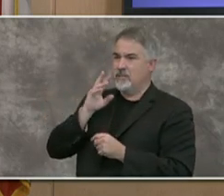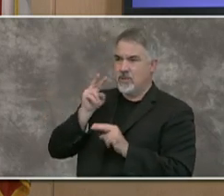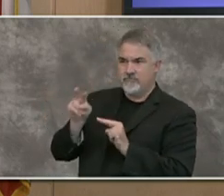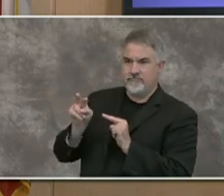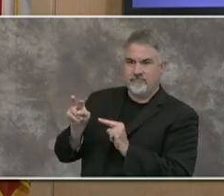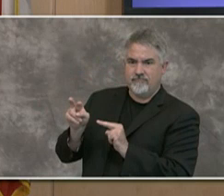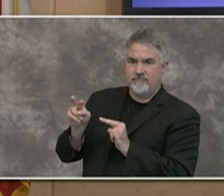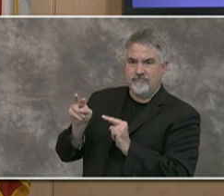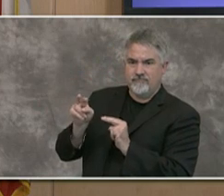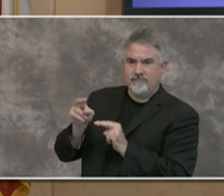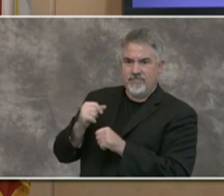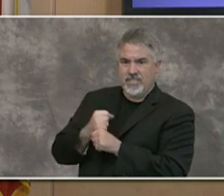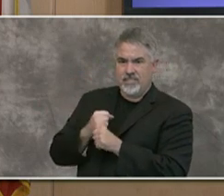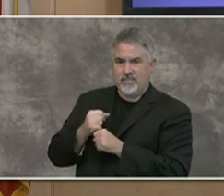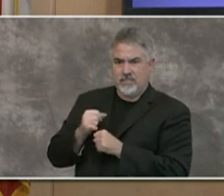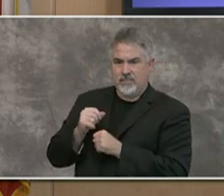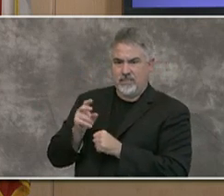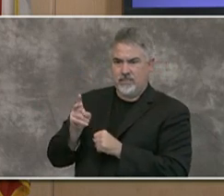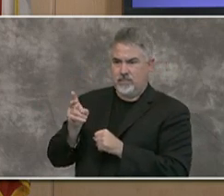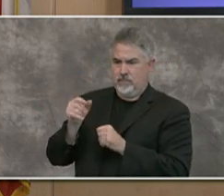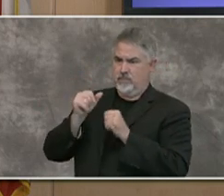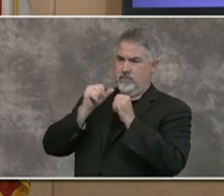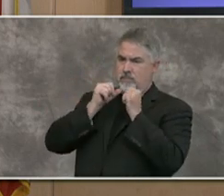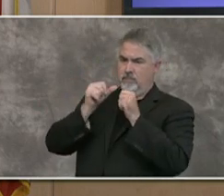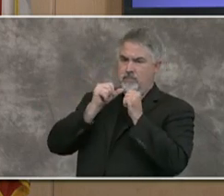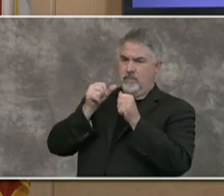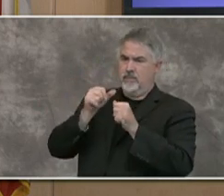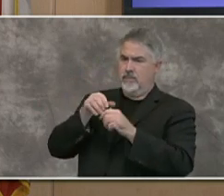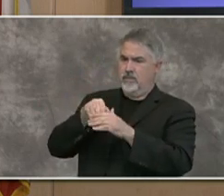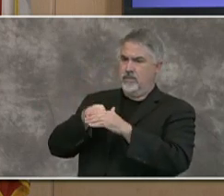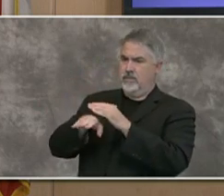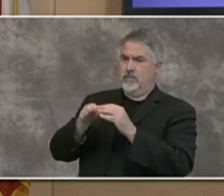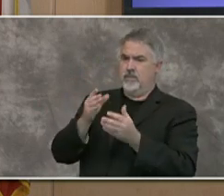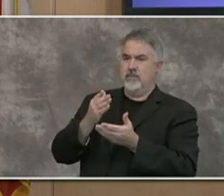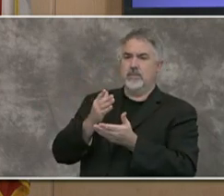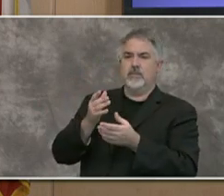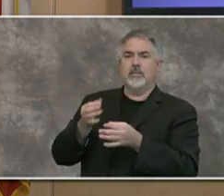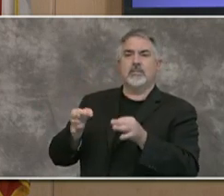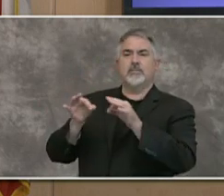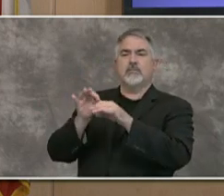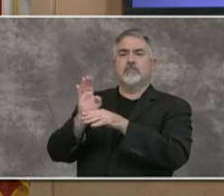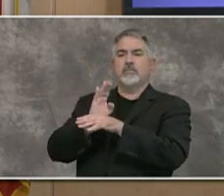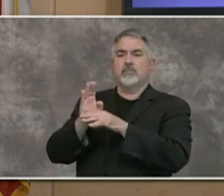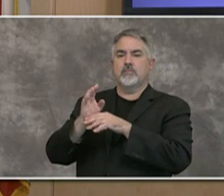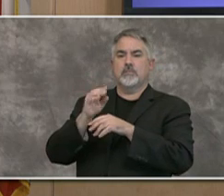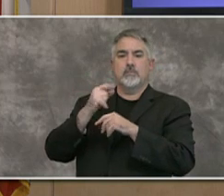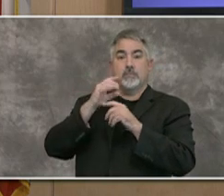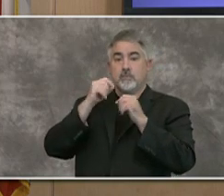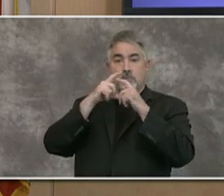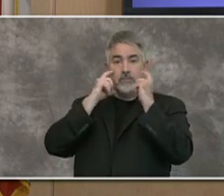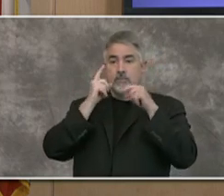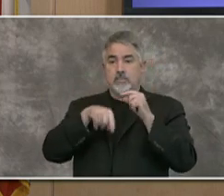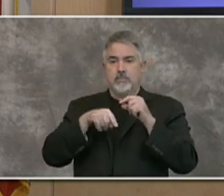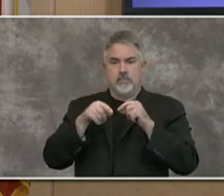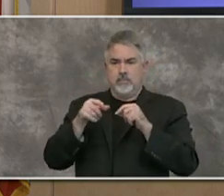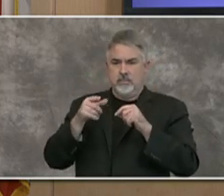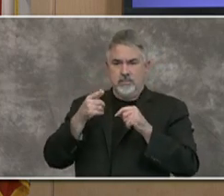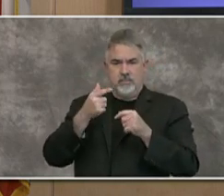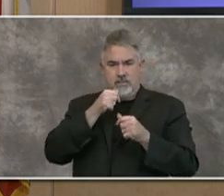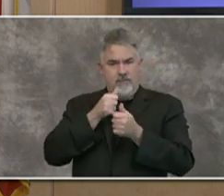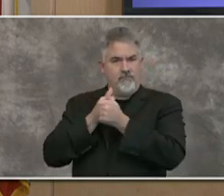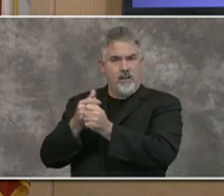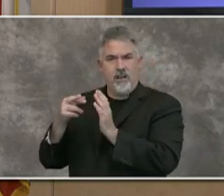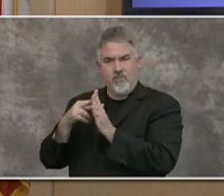actually denied entry into some essential businesses because they were not covering their face. While this is still a suggestion for the